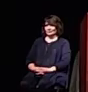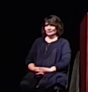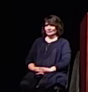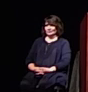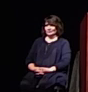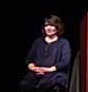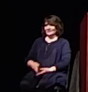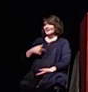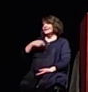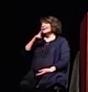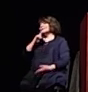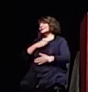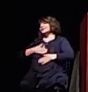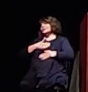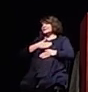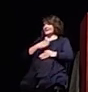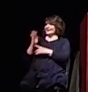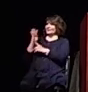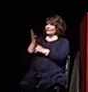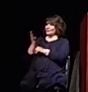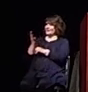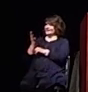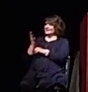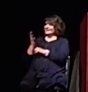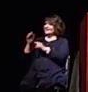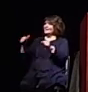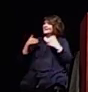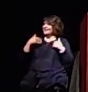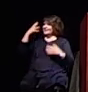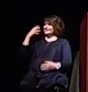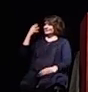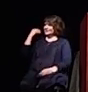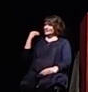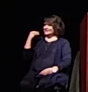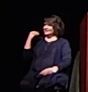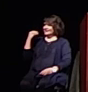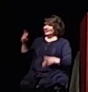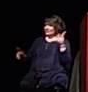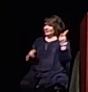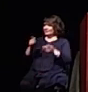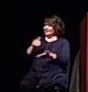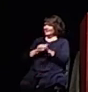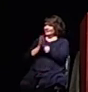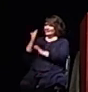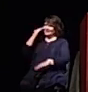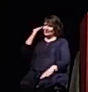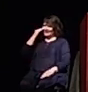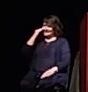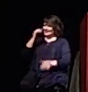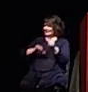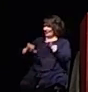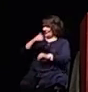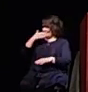I'm really appreciating that in 4 minutes we could have the experience of people, again, getting to know each other better than